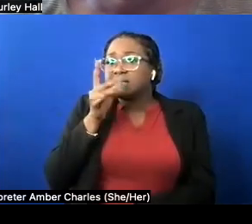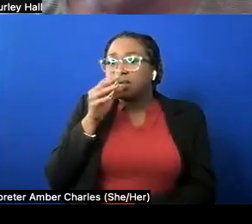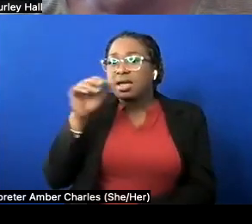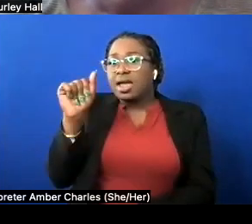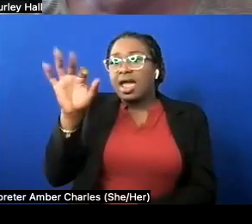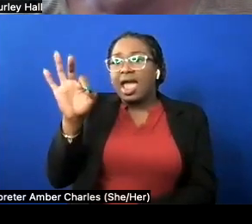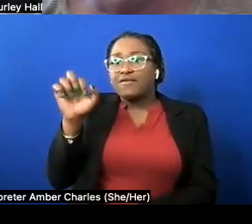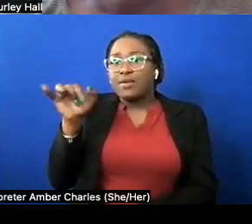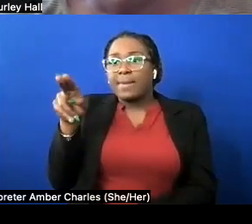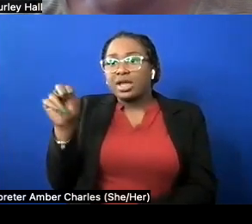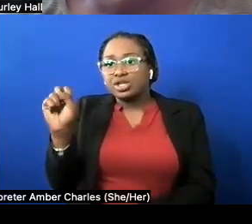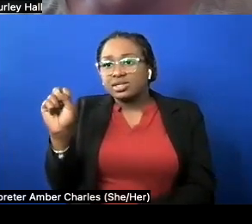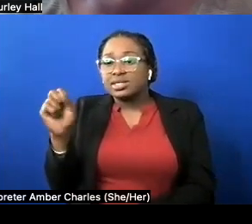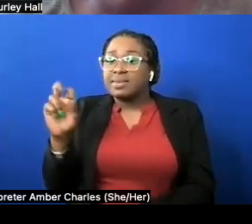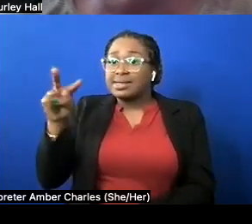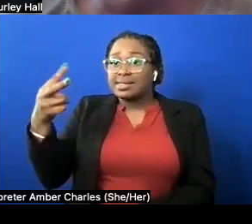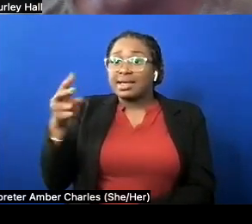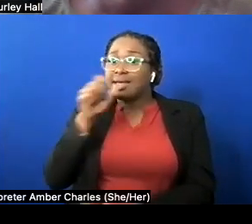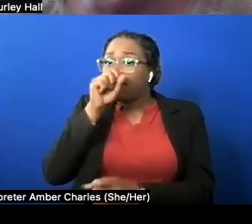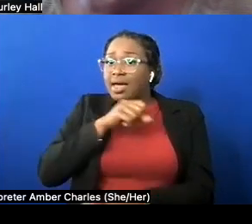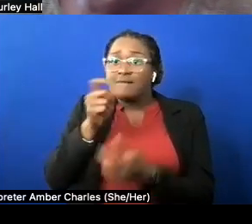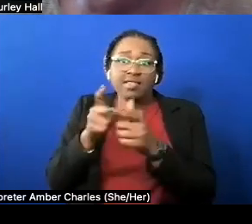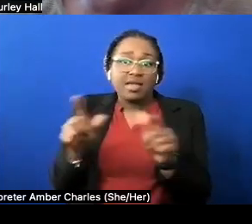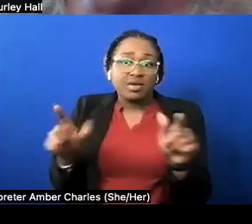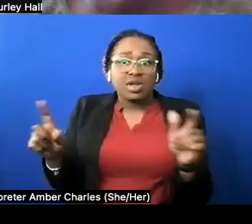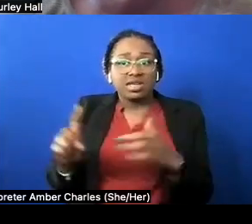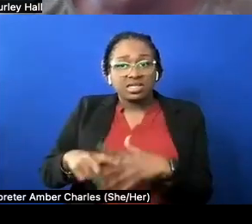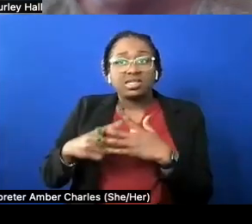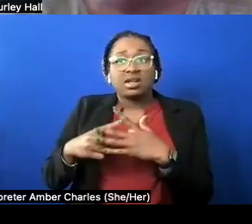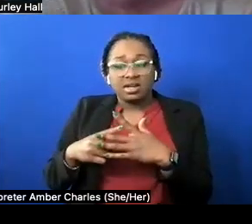I speak in affirmations. That's like my second love language. And I started to